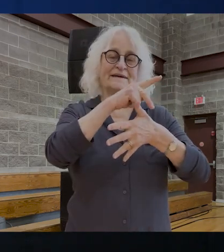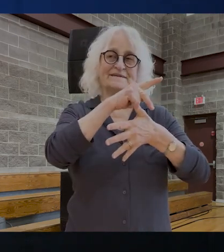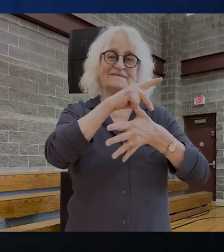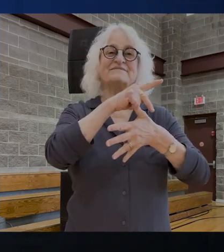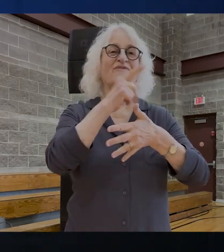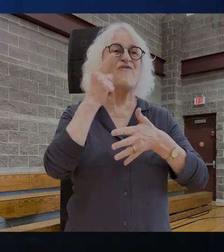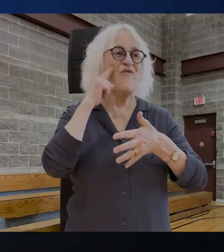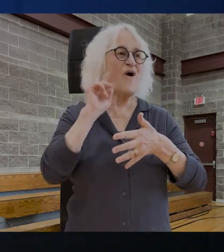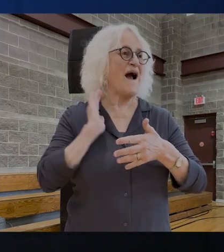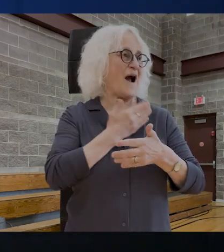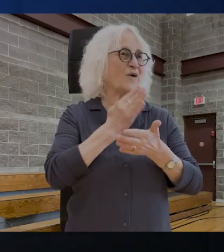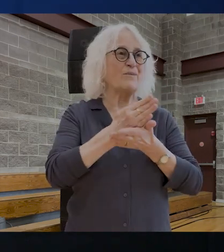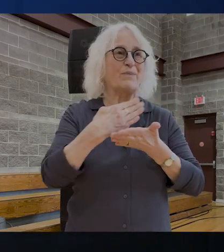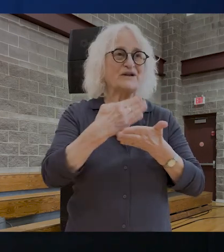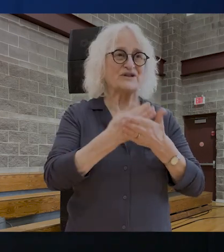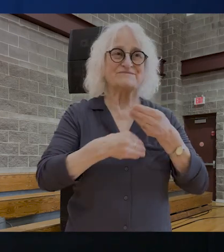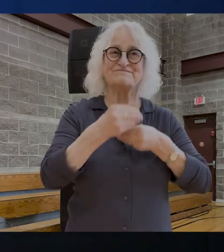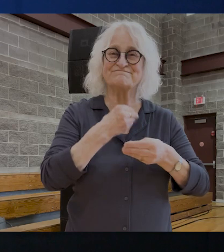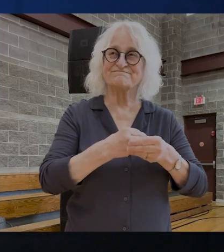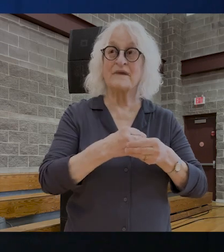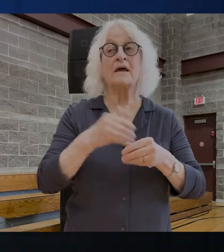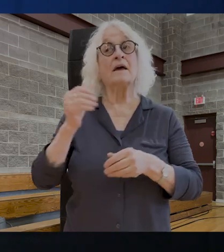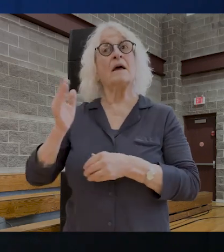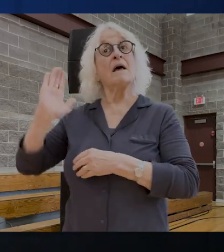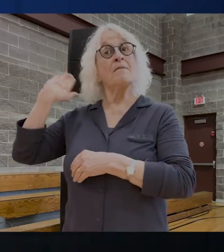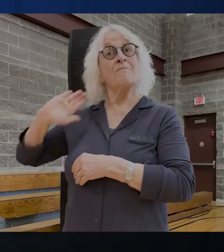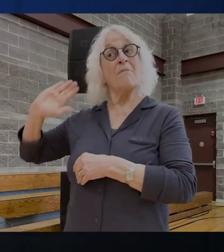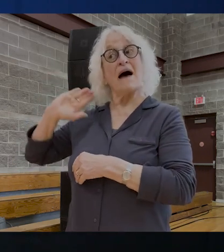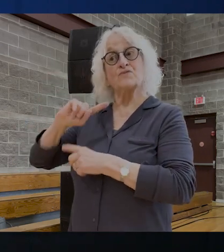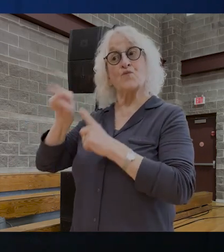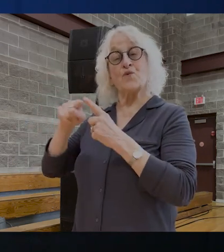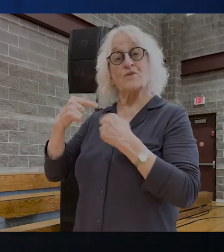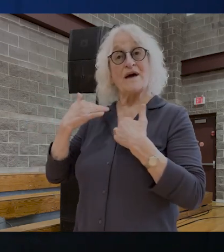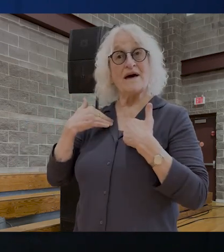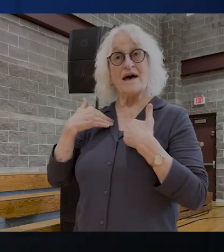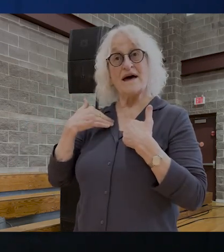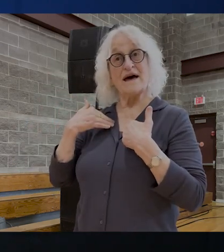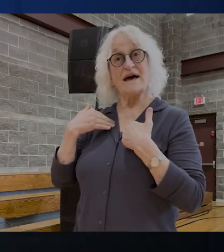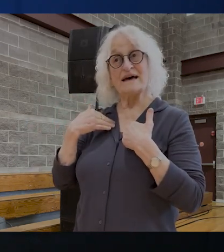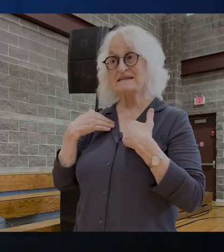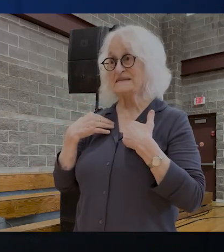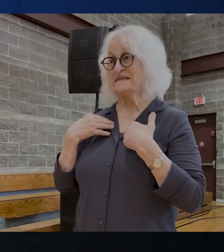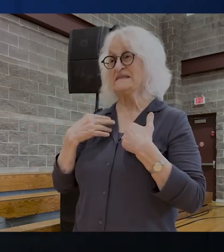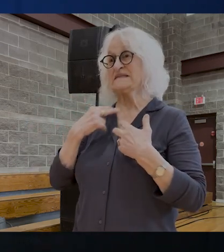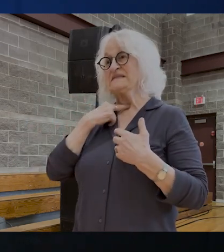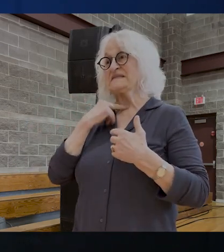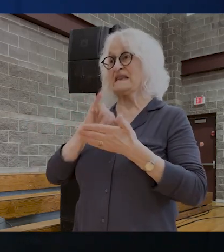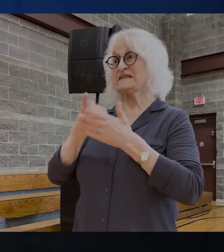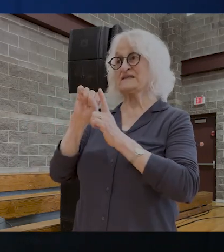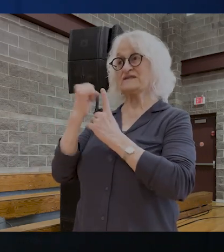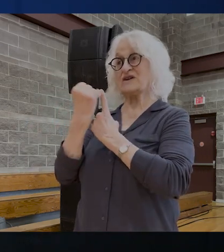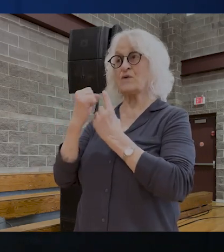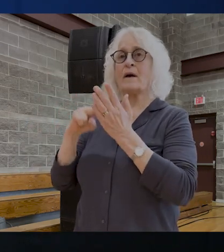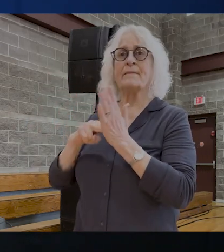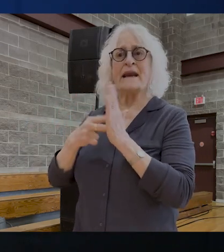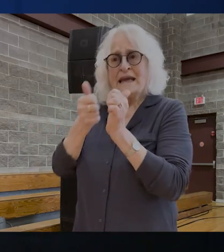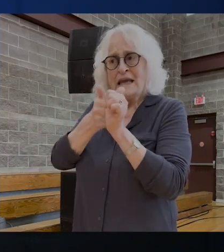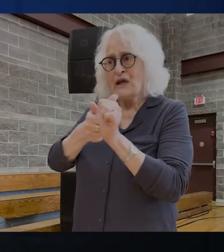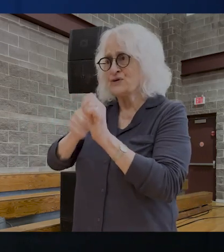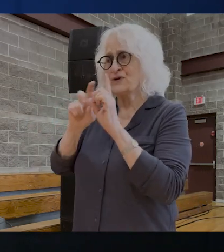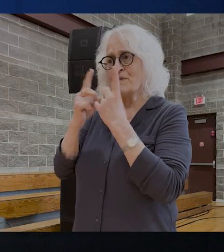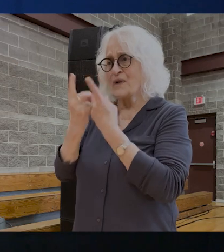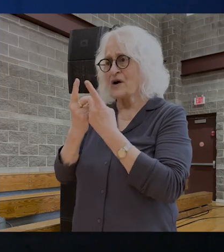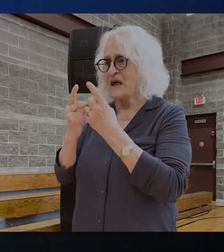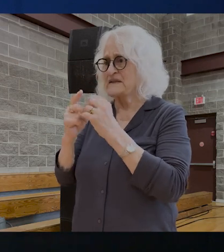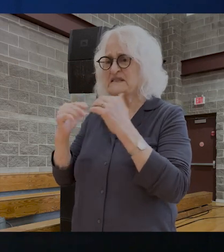And what priority-based budgeting in the past, when we had faced a situation like this, what that meant was every department